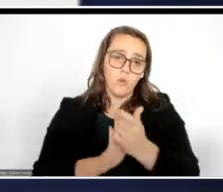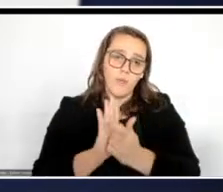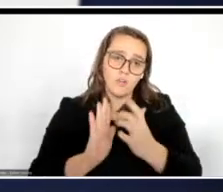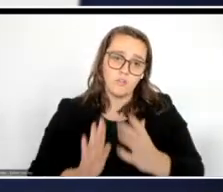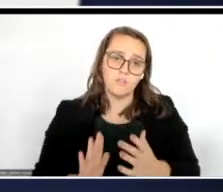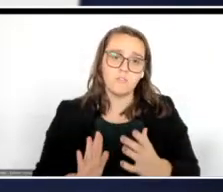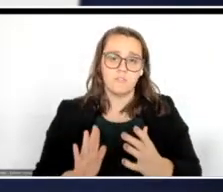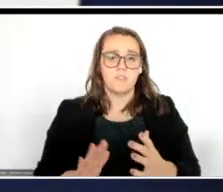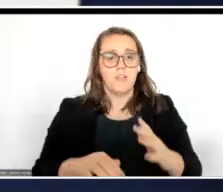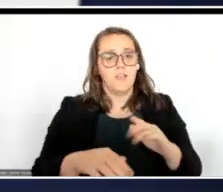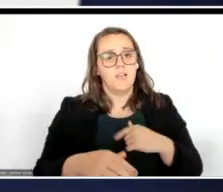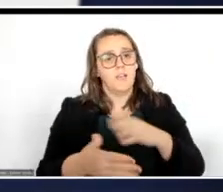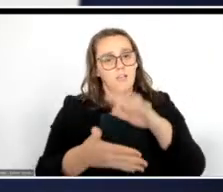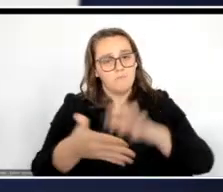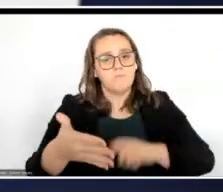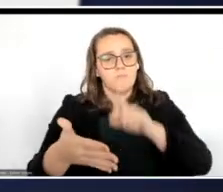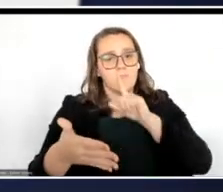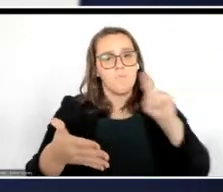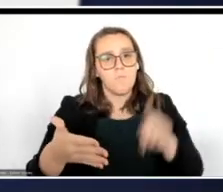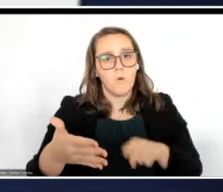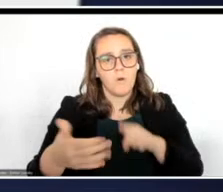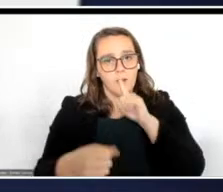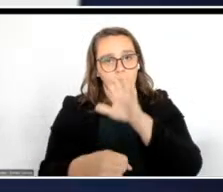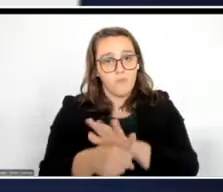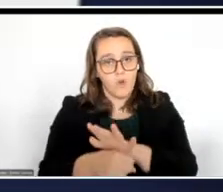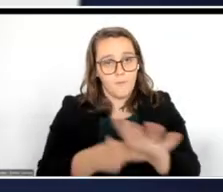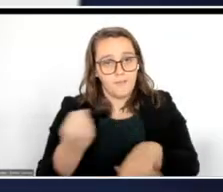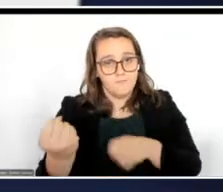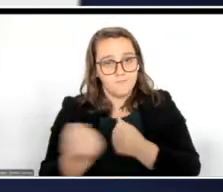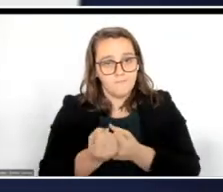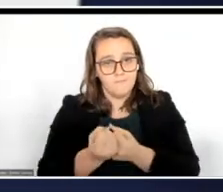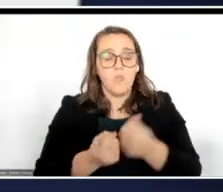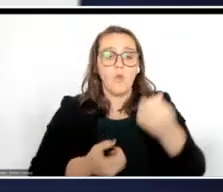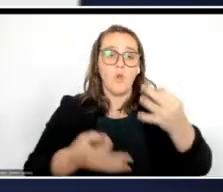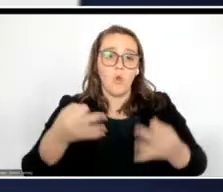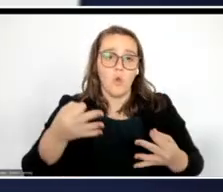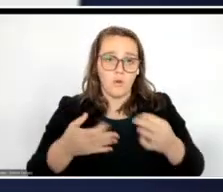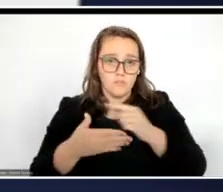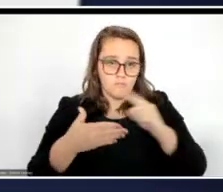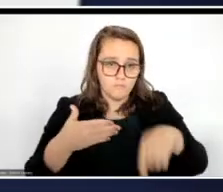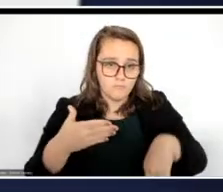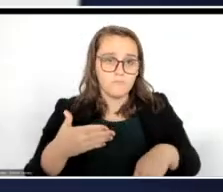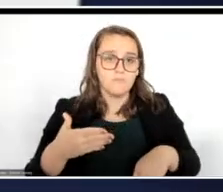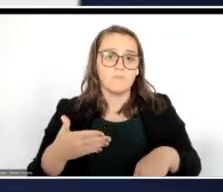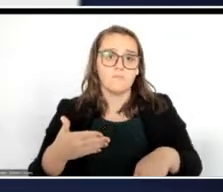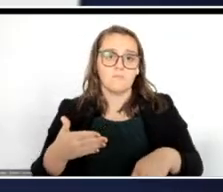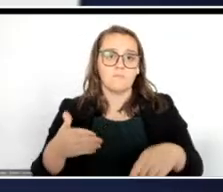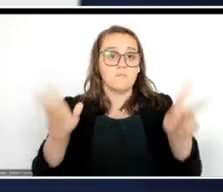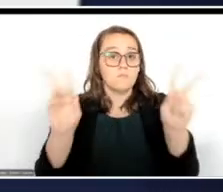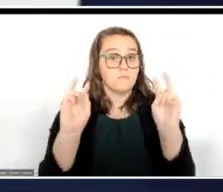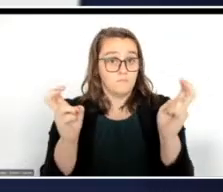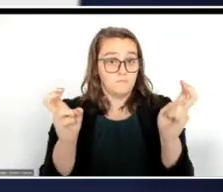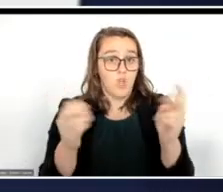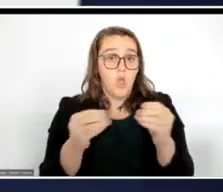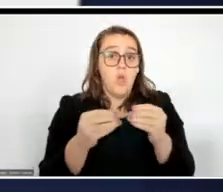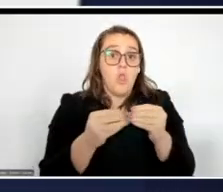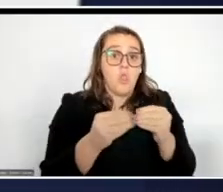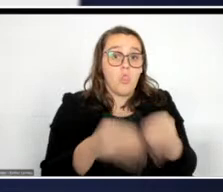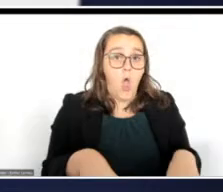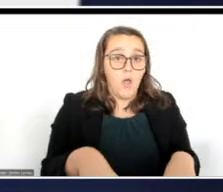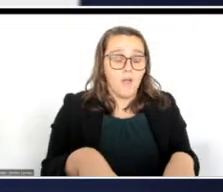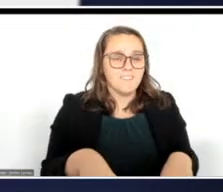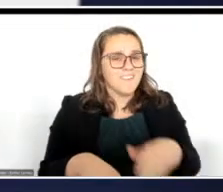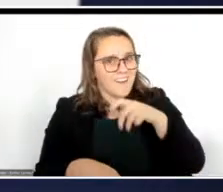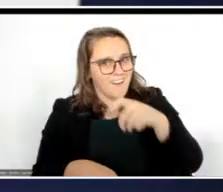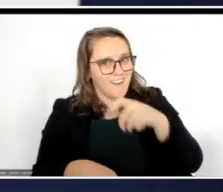report confirming the findings of the courts. In their report entitled "Lost, Not Stolen," these prominent Republicans